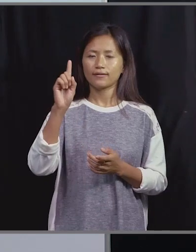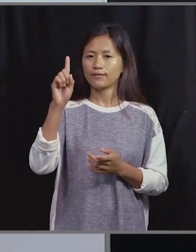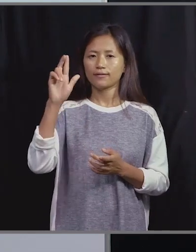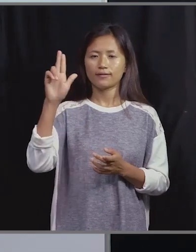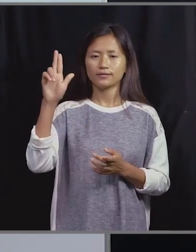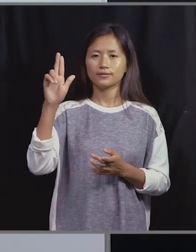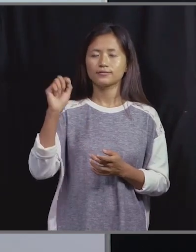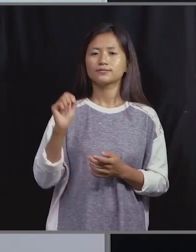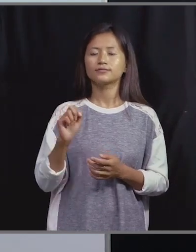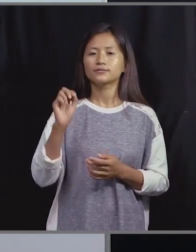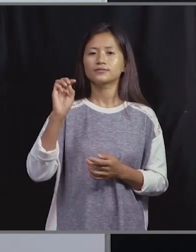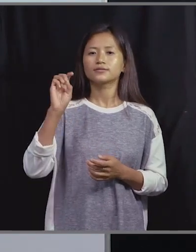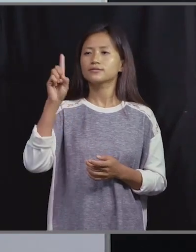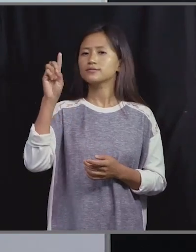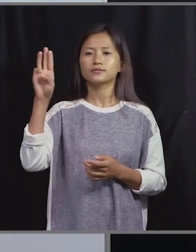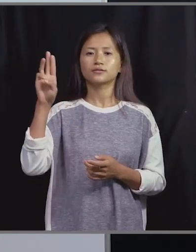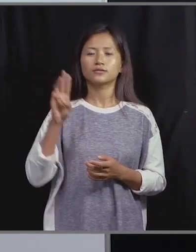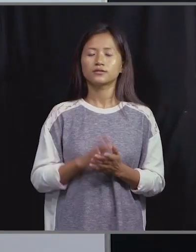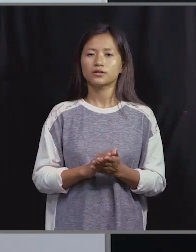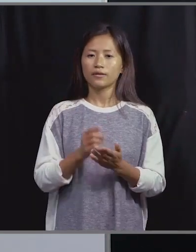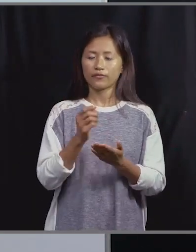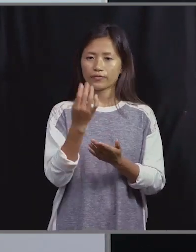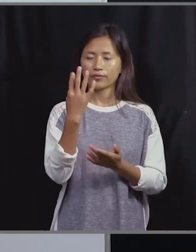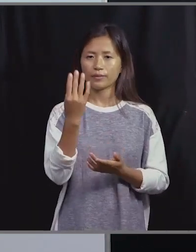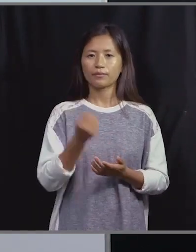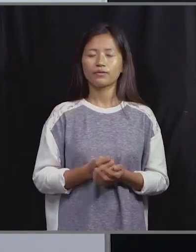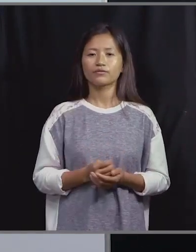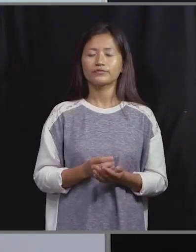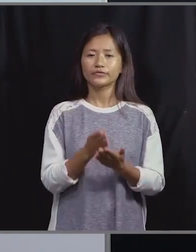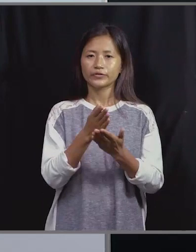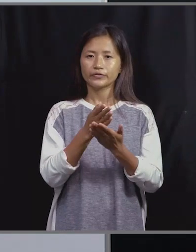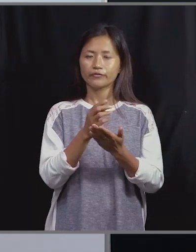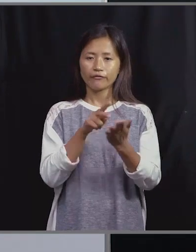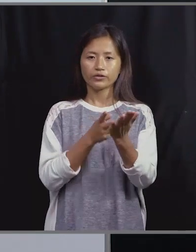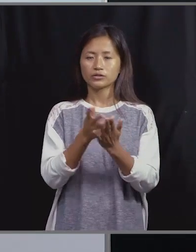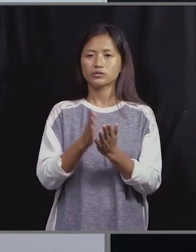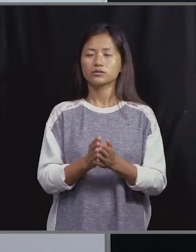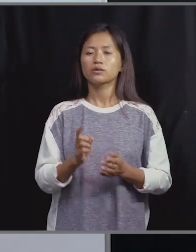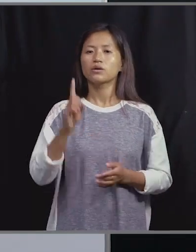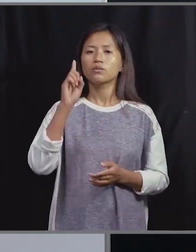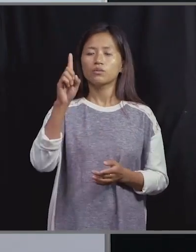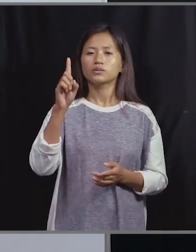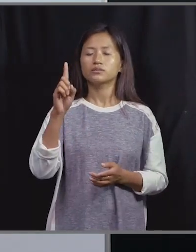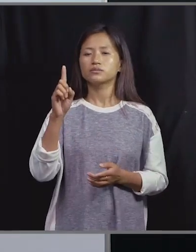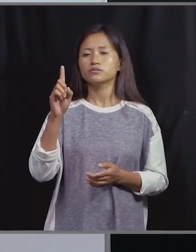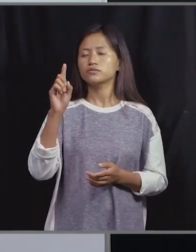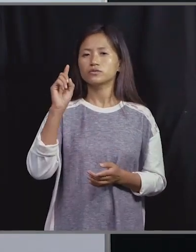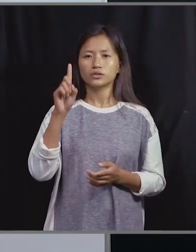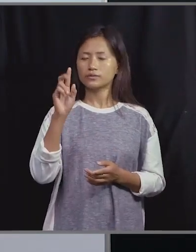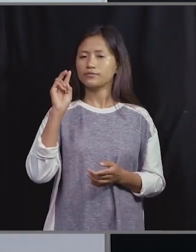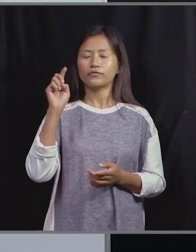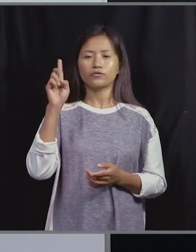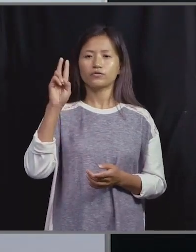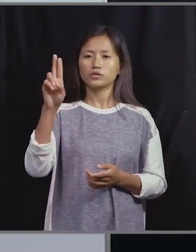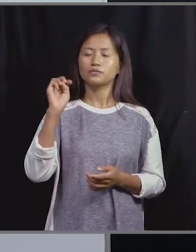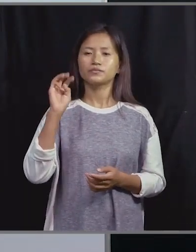in 1833, you will find that the number of villages increased from 41 to 147. There was a huge